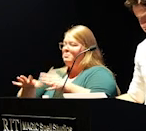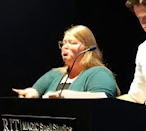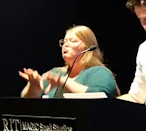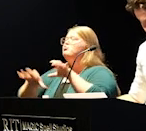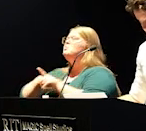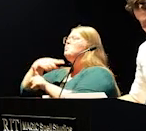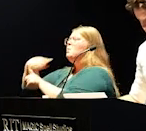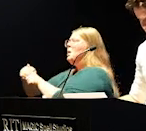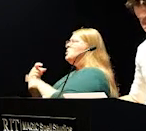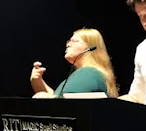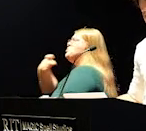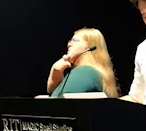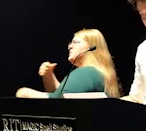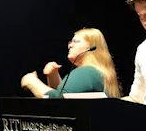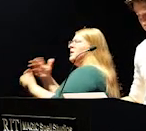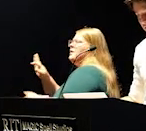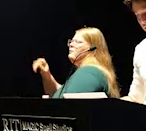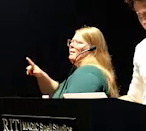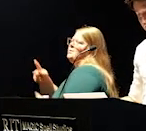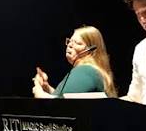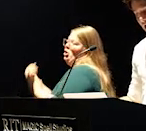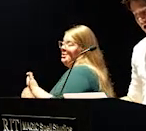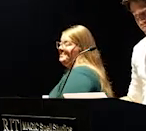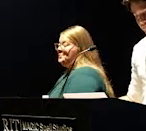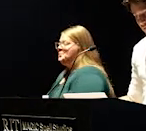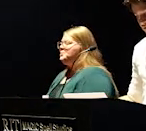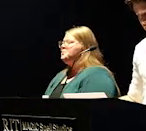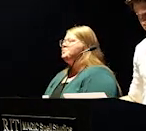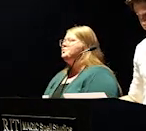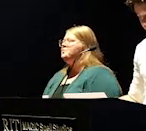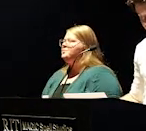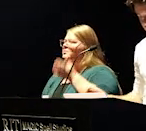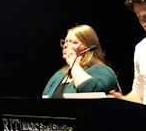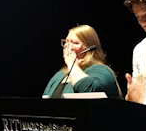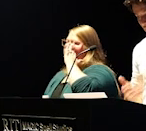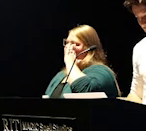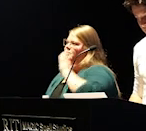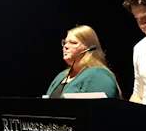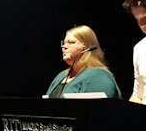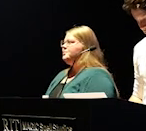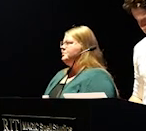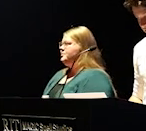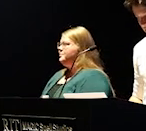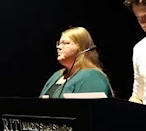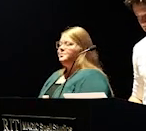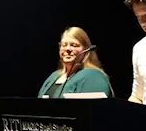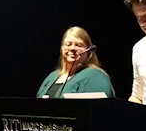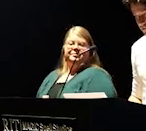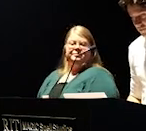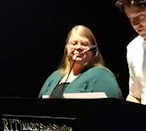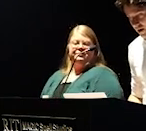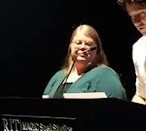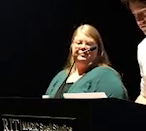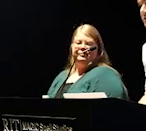the last 25 years that I've been here. But most importantly, we're going to talk